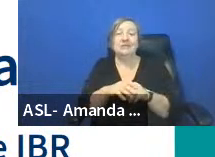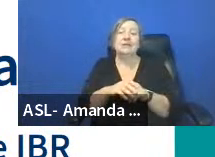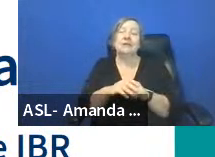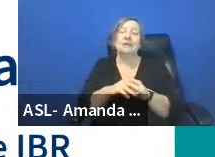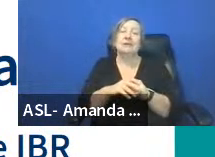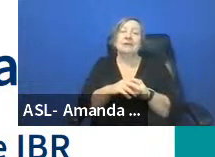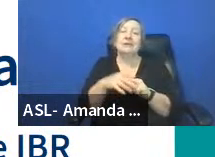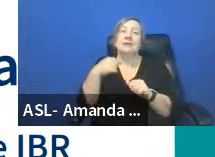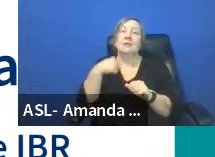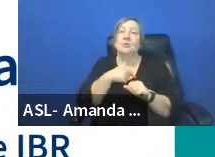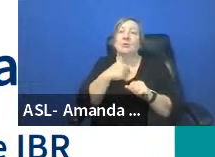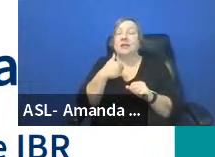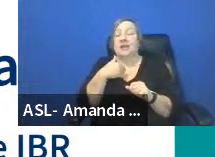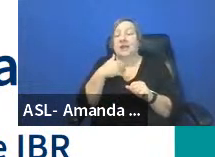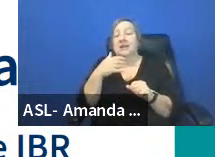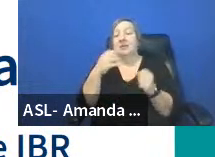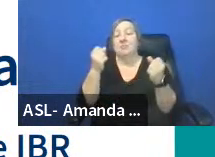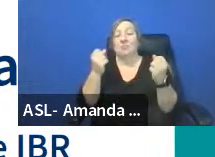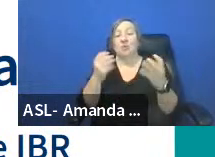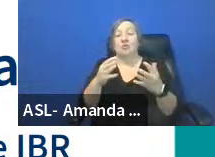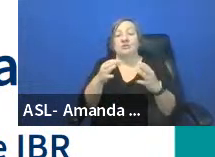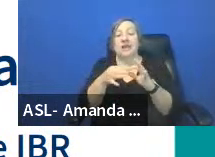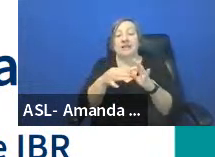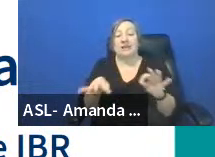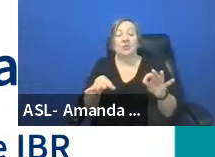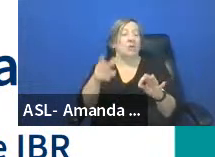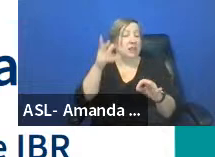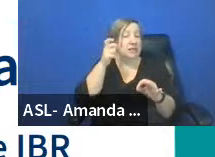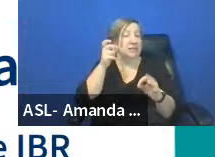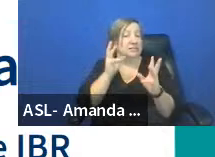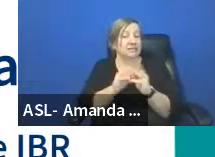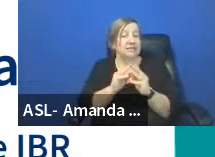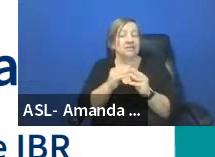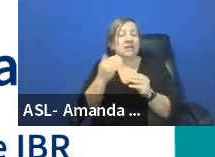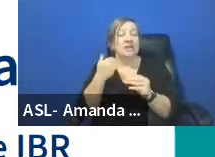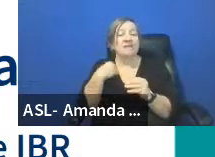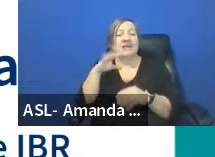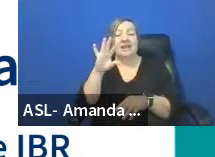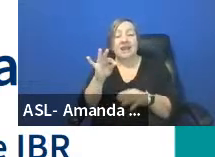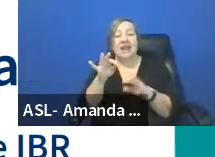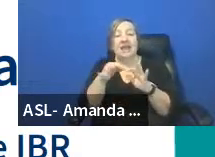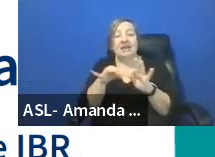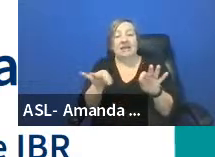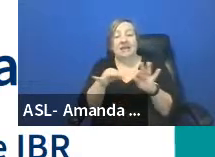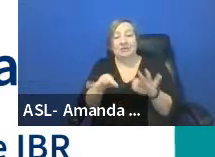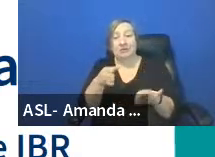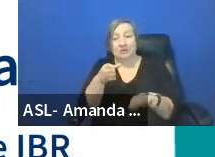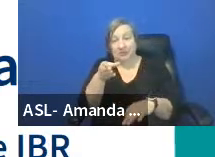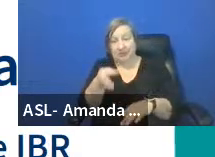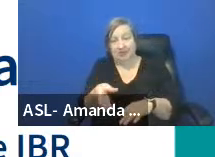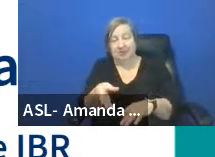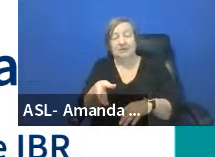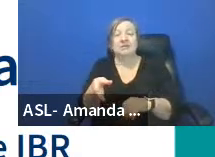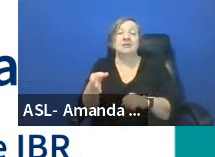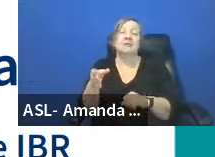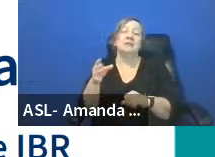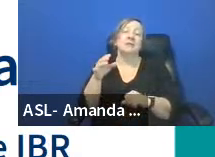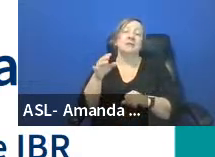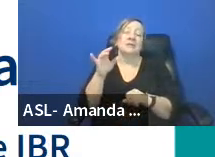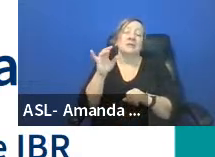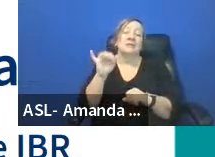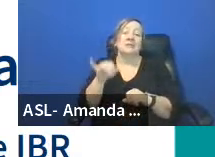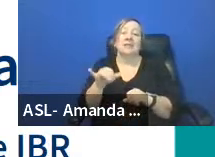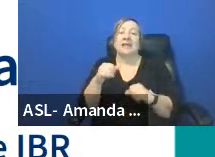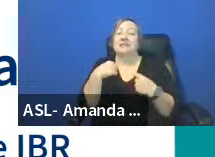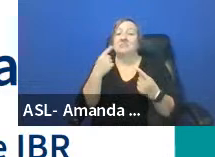And we had a multilingual listening session where we had 9 languages present. And so it has been a